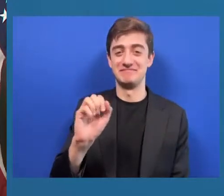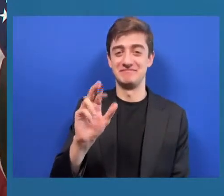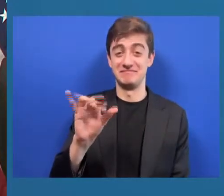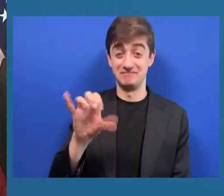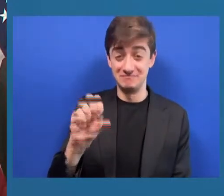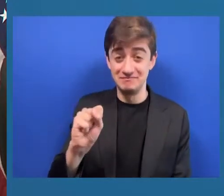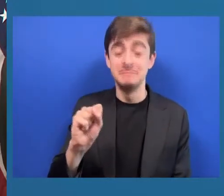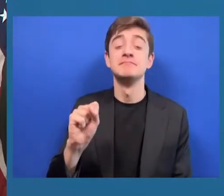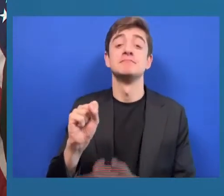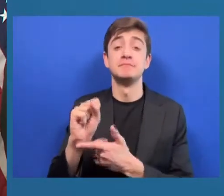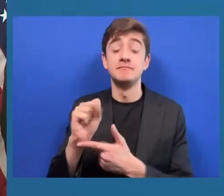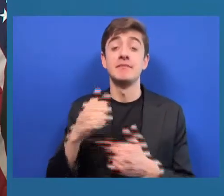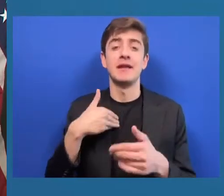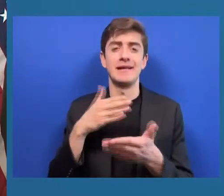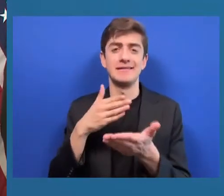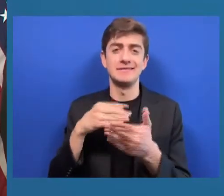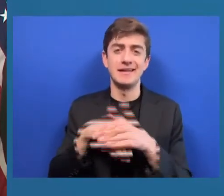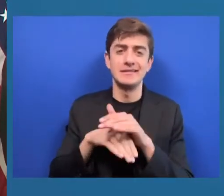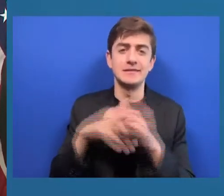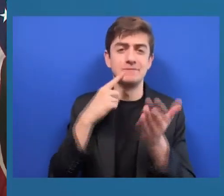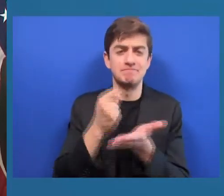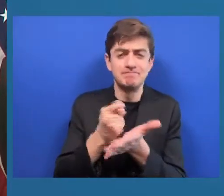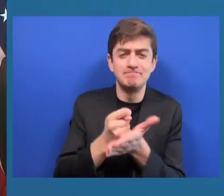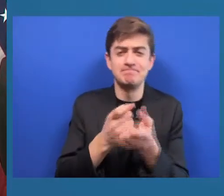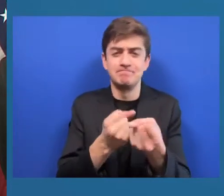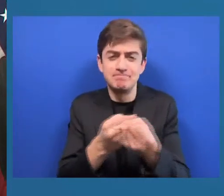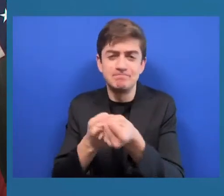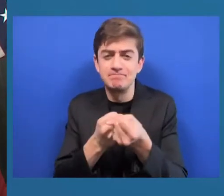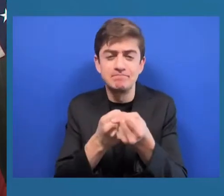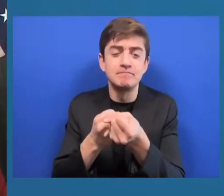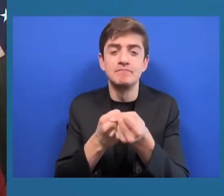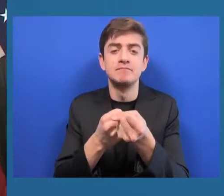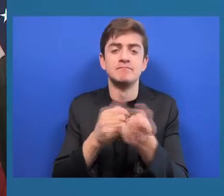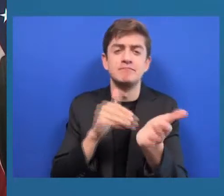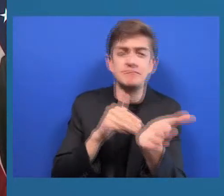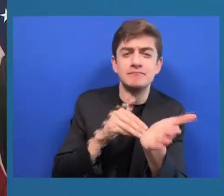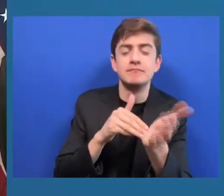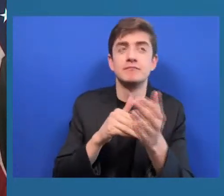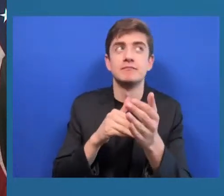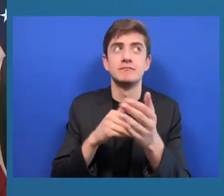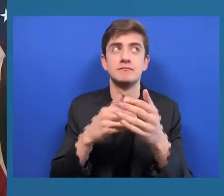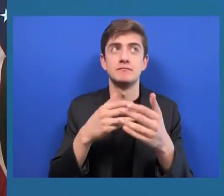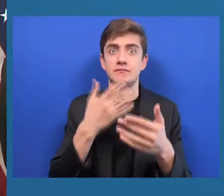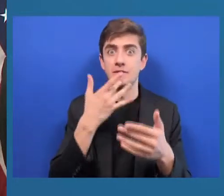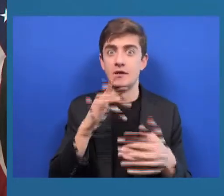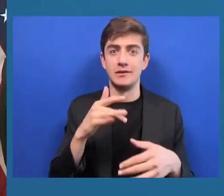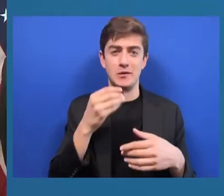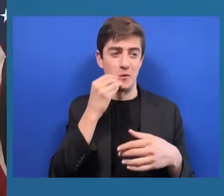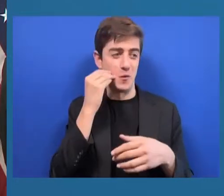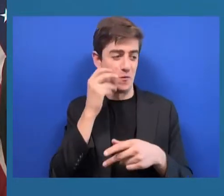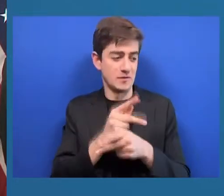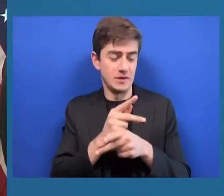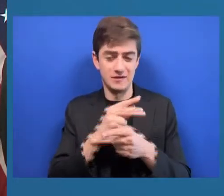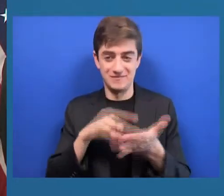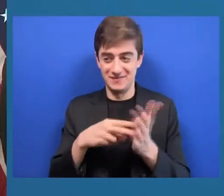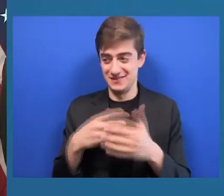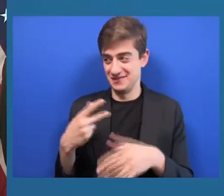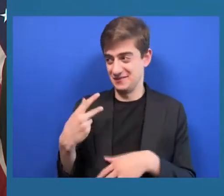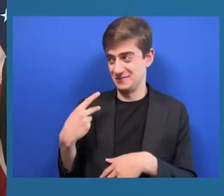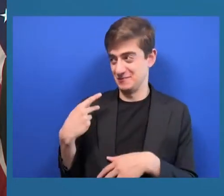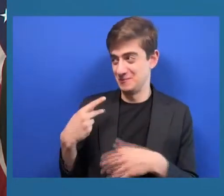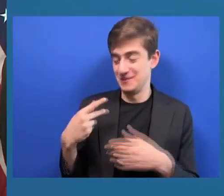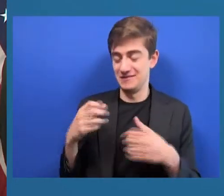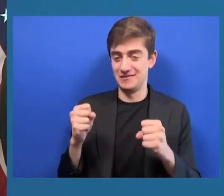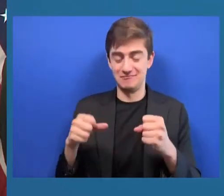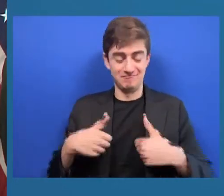We are so grateful that because of access to home care, that we got a chance to live our dream with